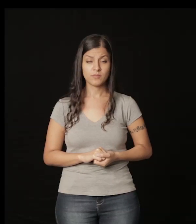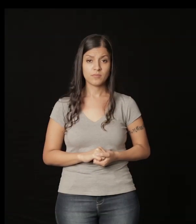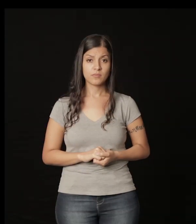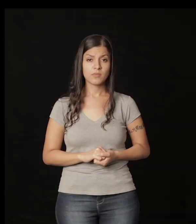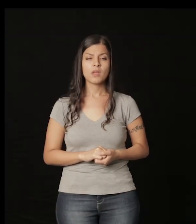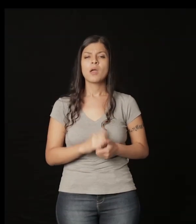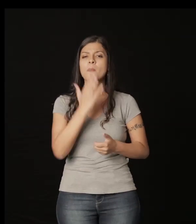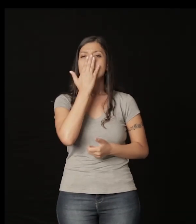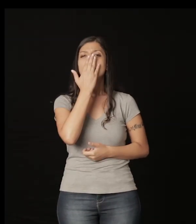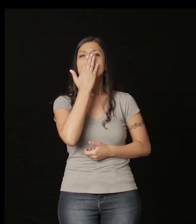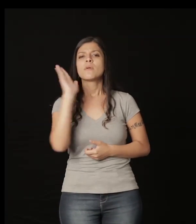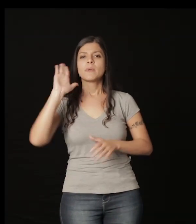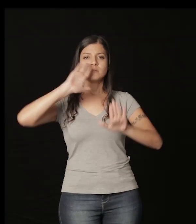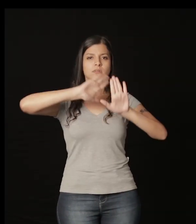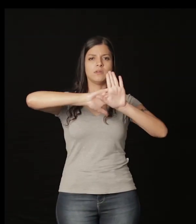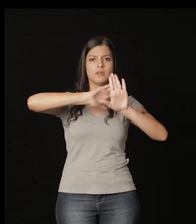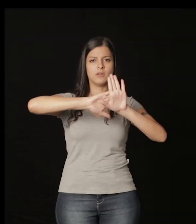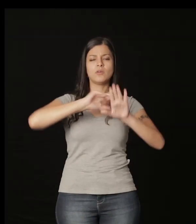here is